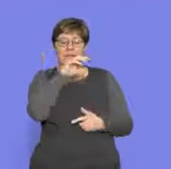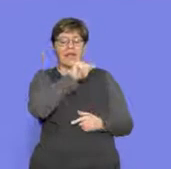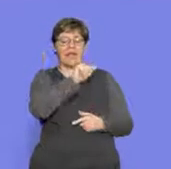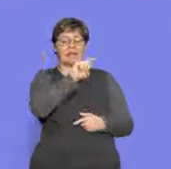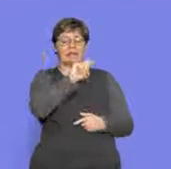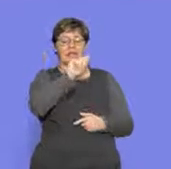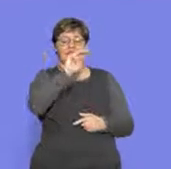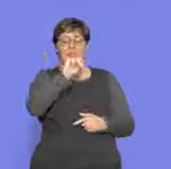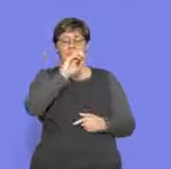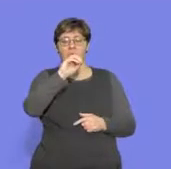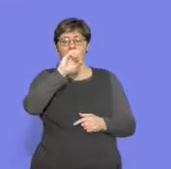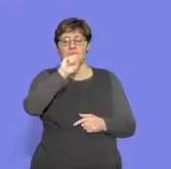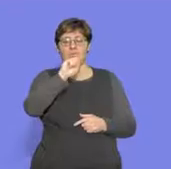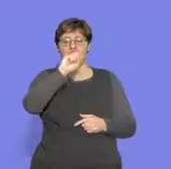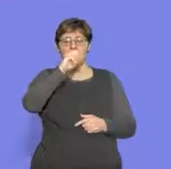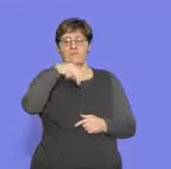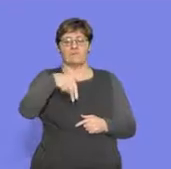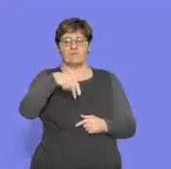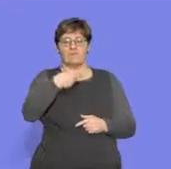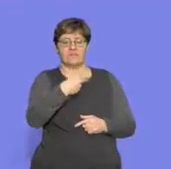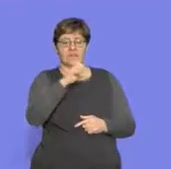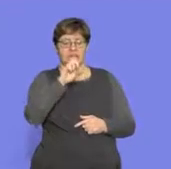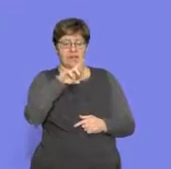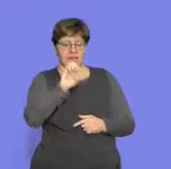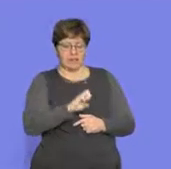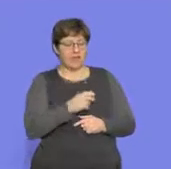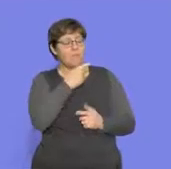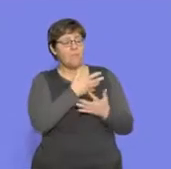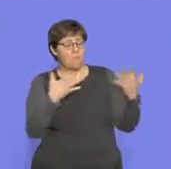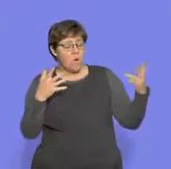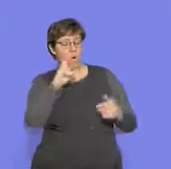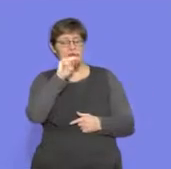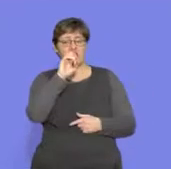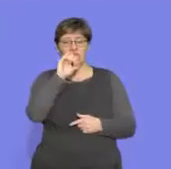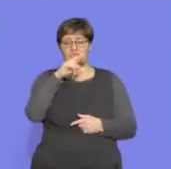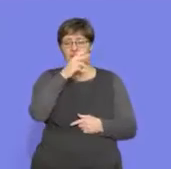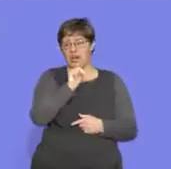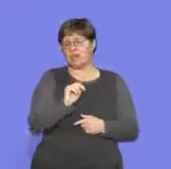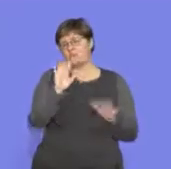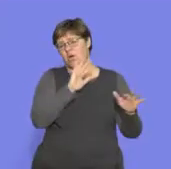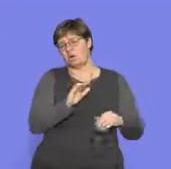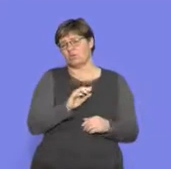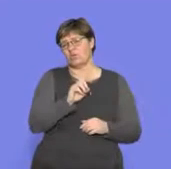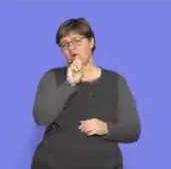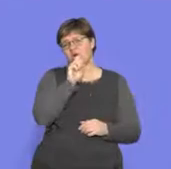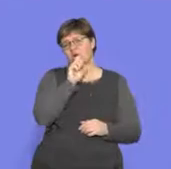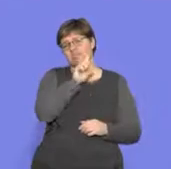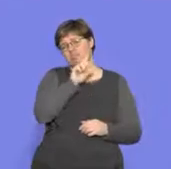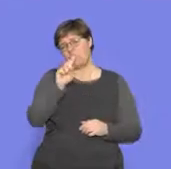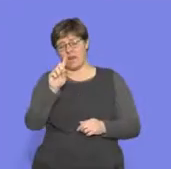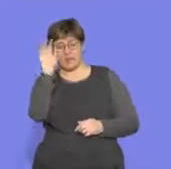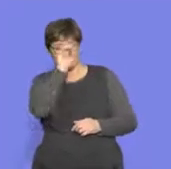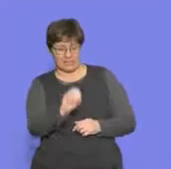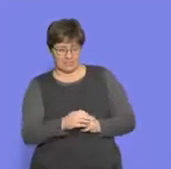the atmosphere. The gases that surround the Earth are mainly made up of nitrogen, which is about